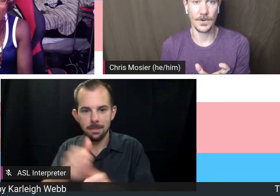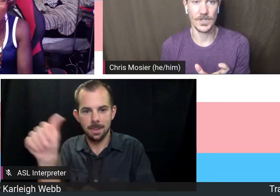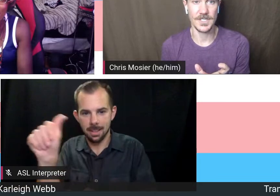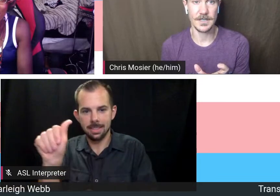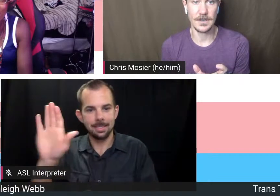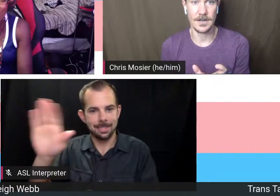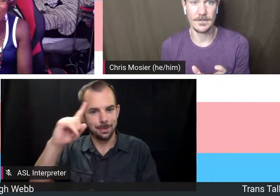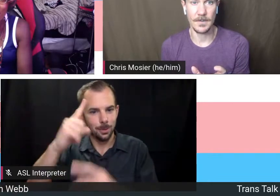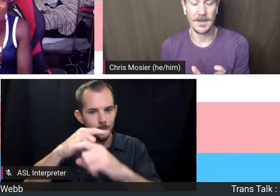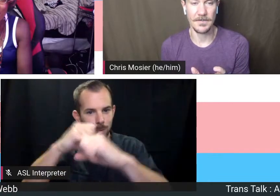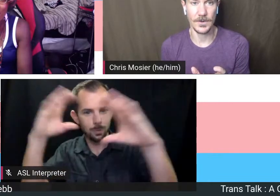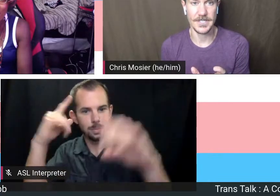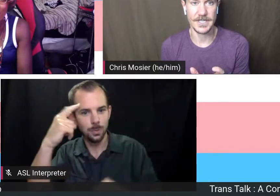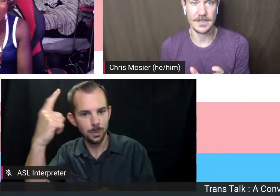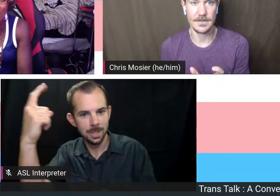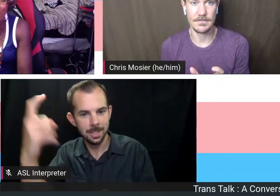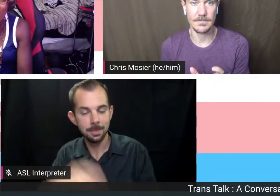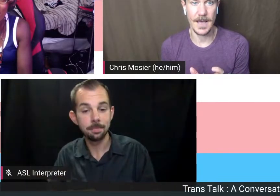that first